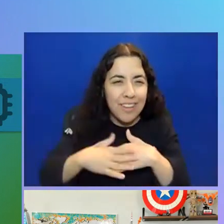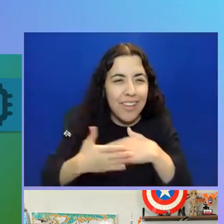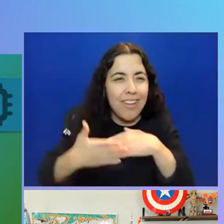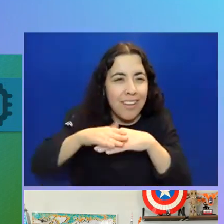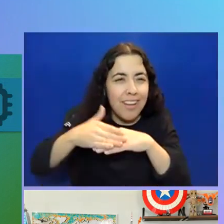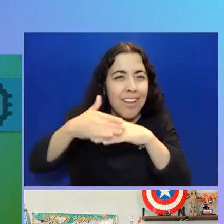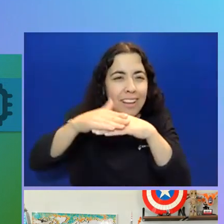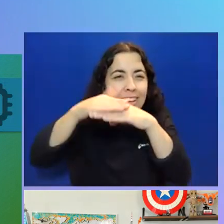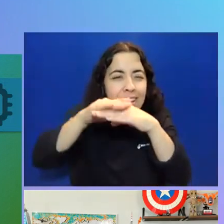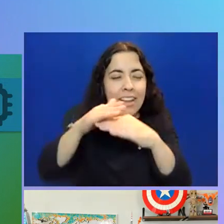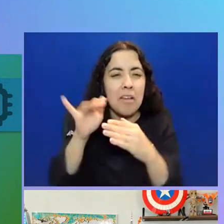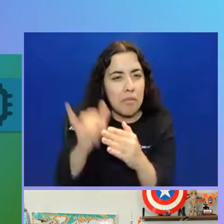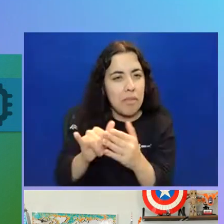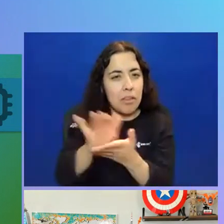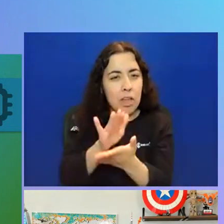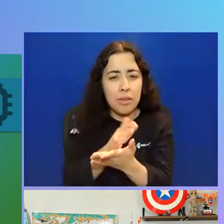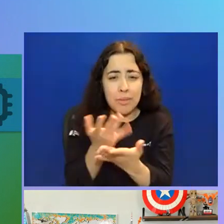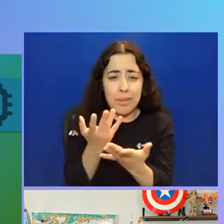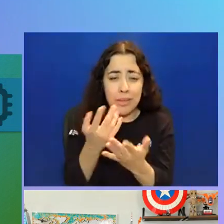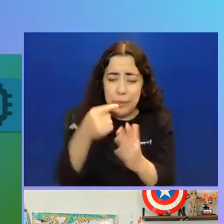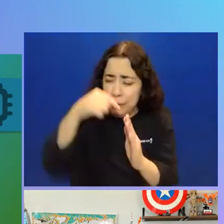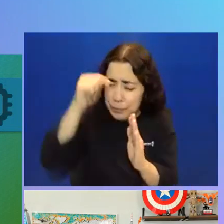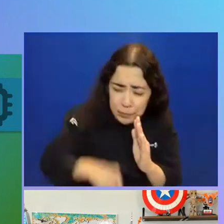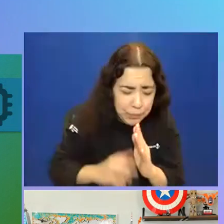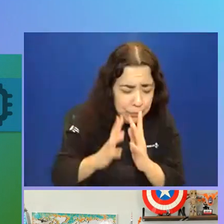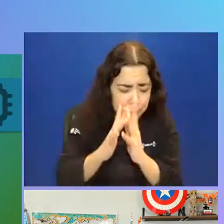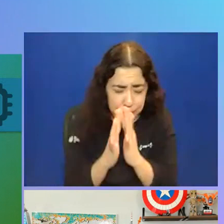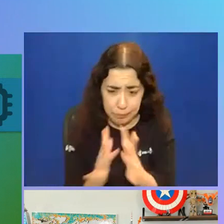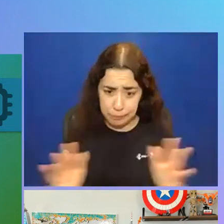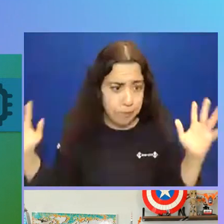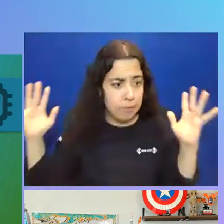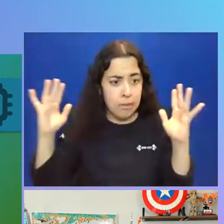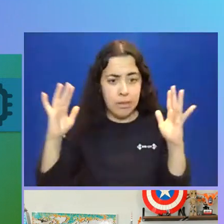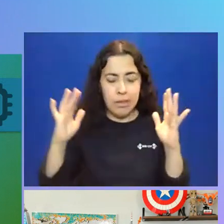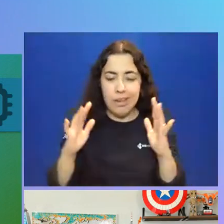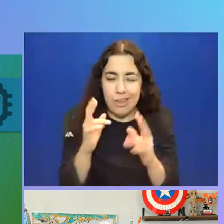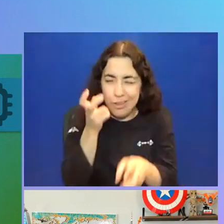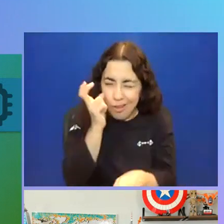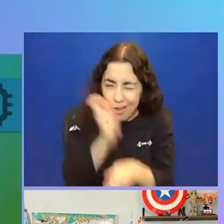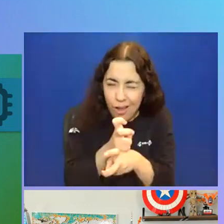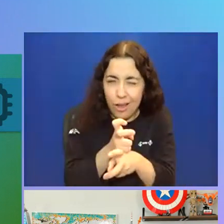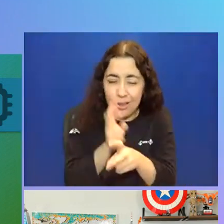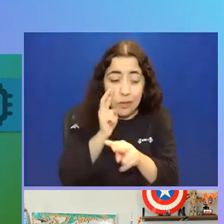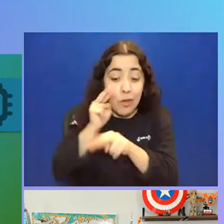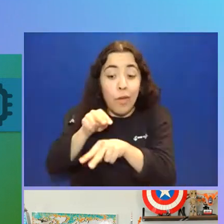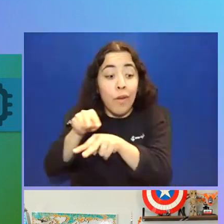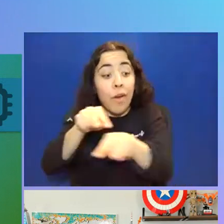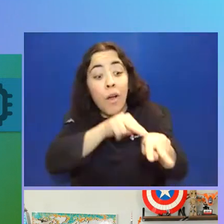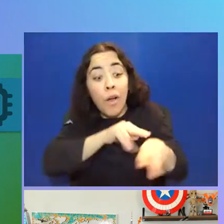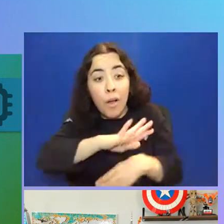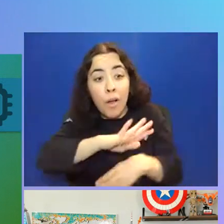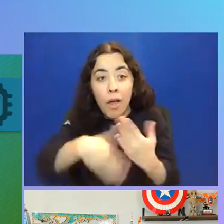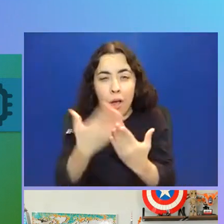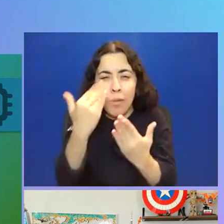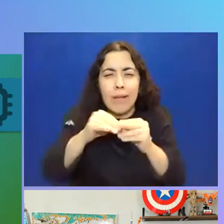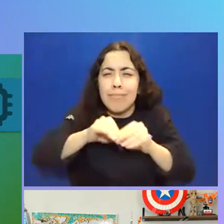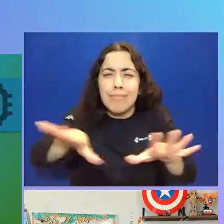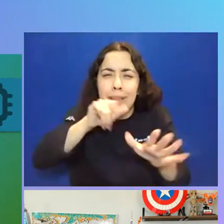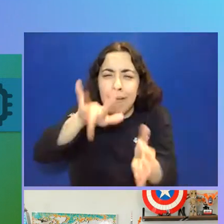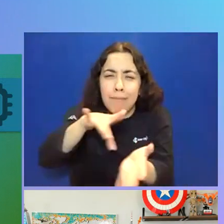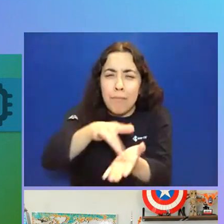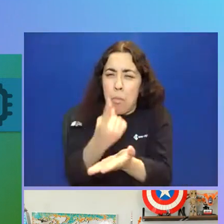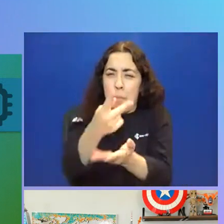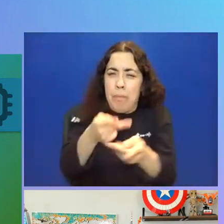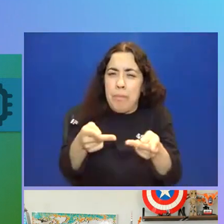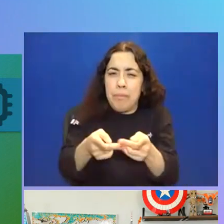right? Because there's so many of them and they're so decentralized that it's very tough to govern them. But there's a lot you can do to help